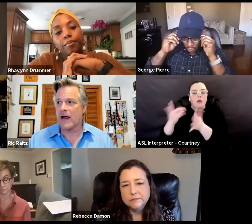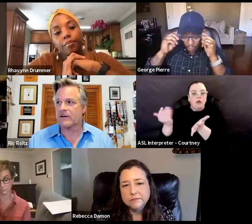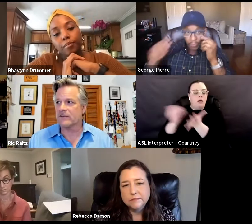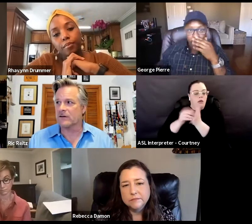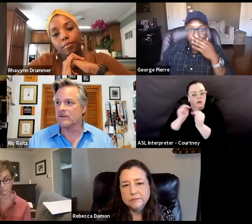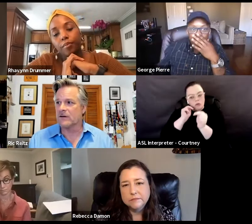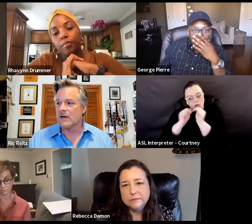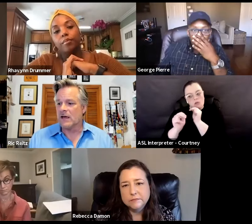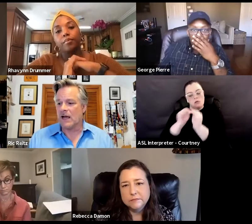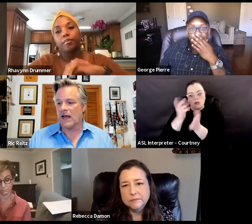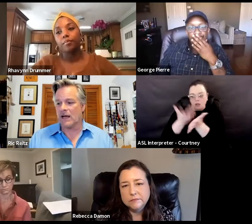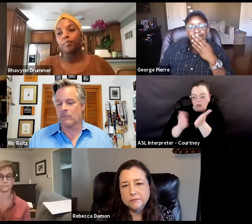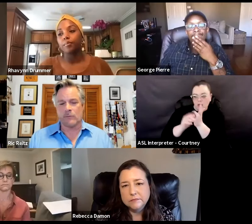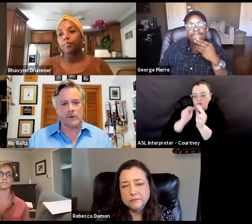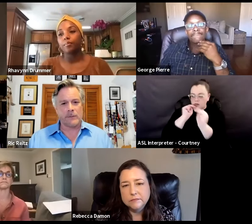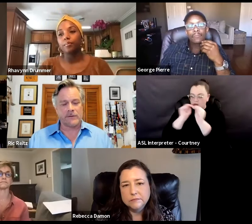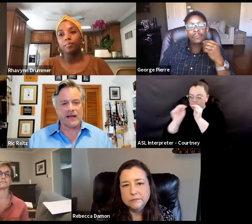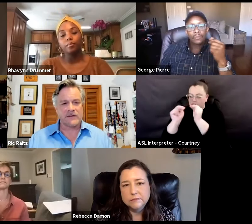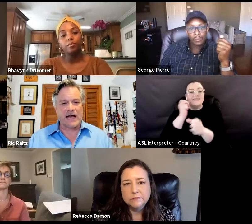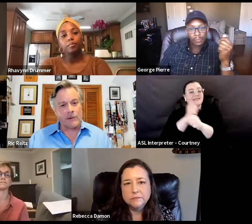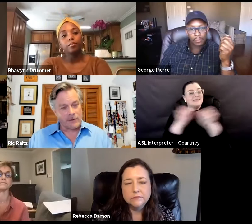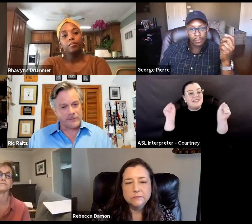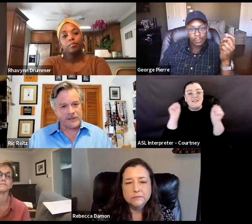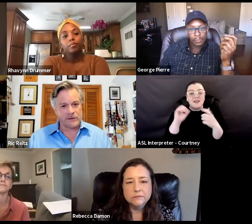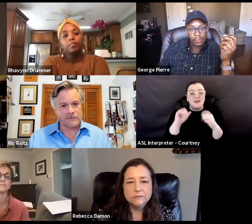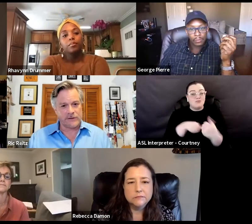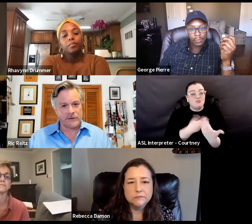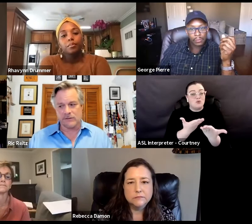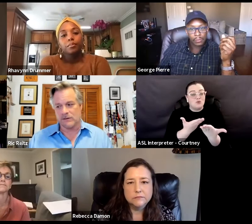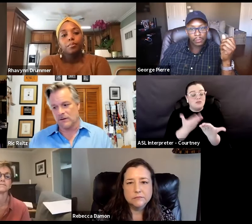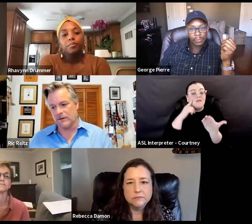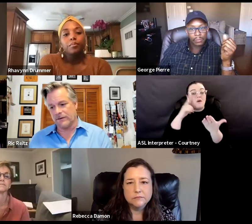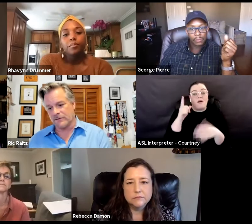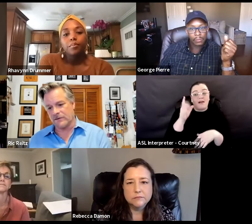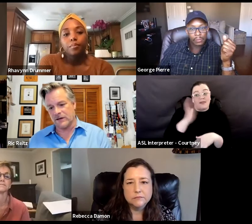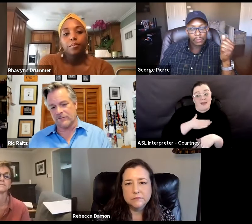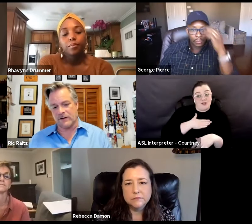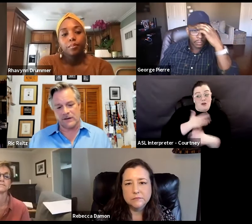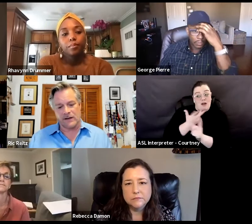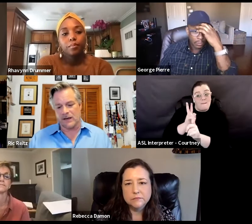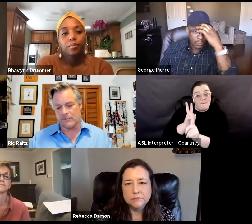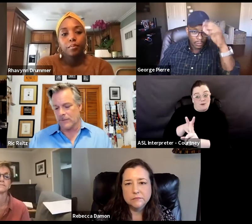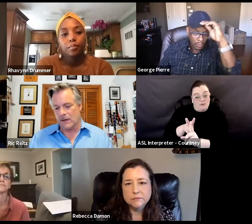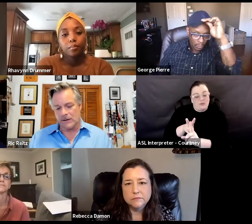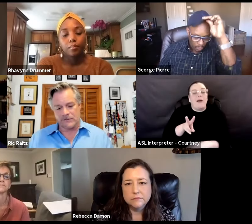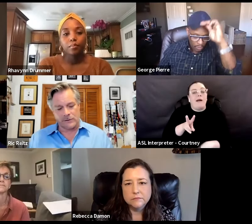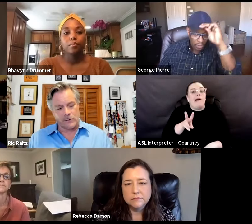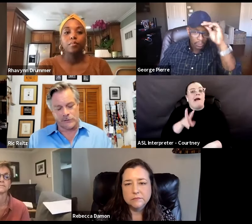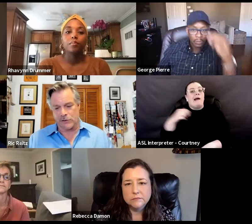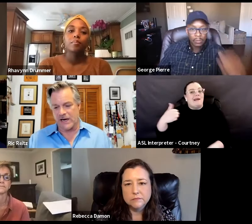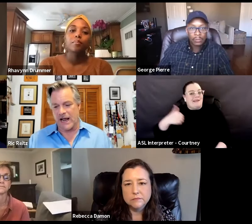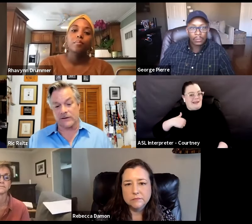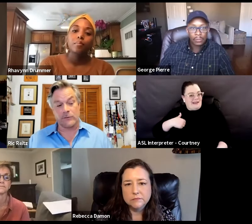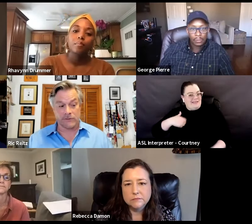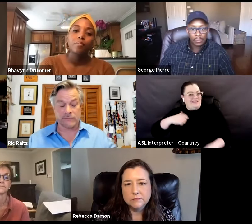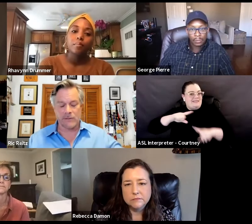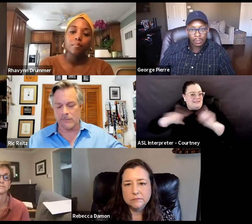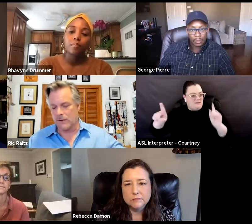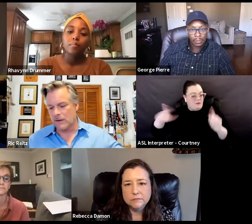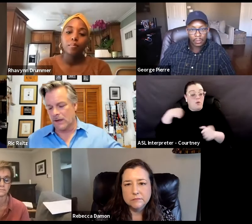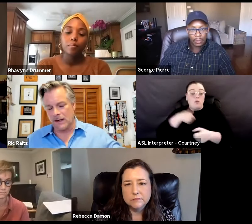best practices. And remember, that's our particular view. Theirs is different. There's a local Georgia actor